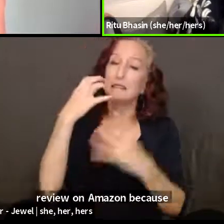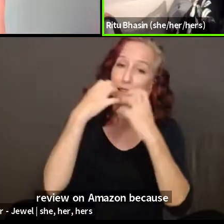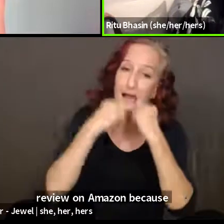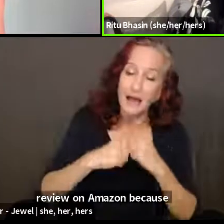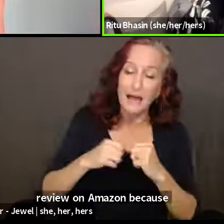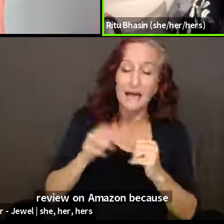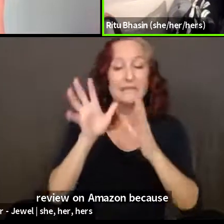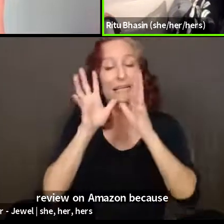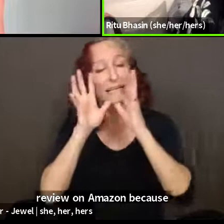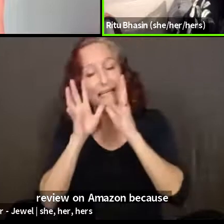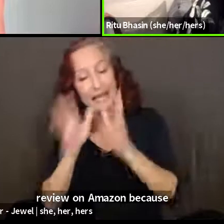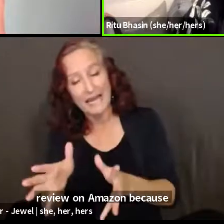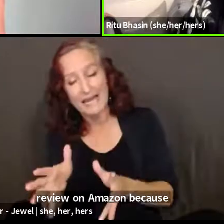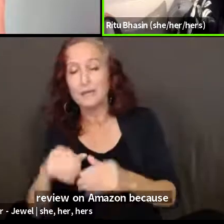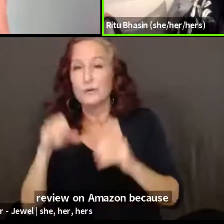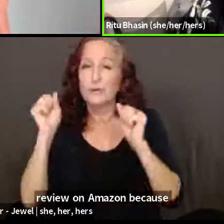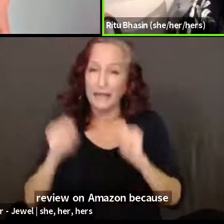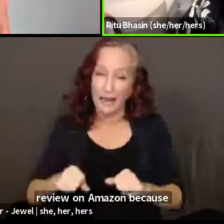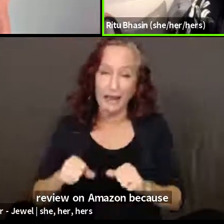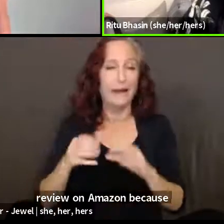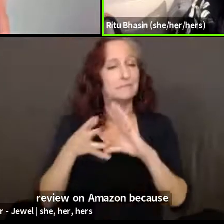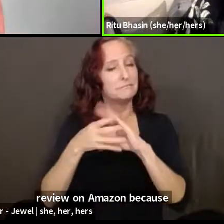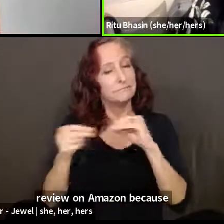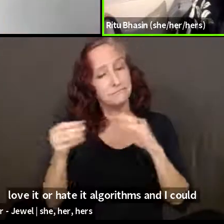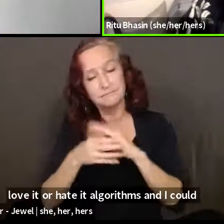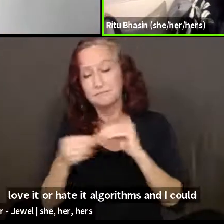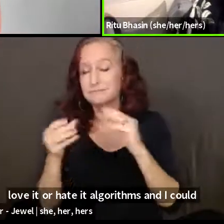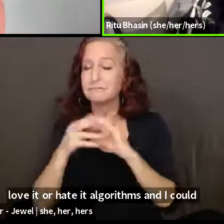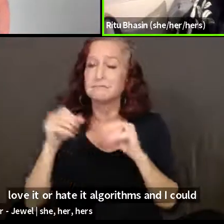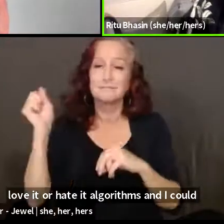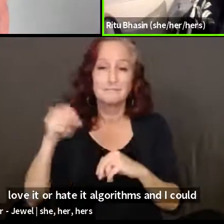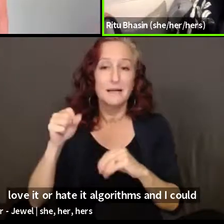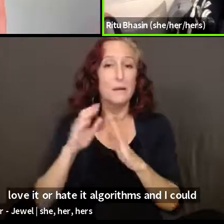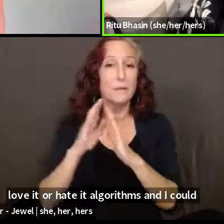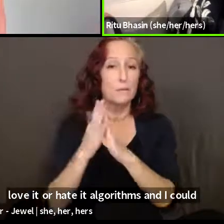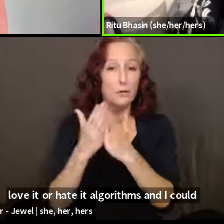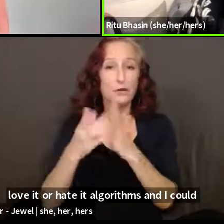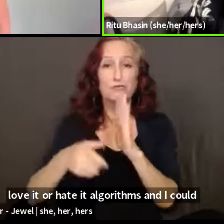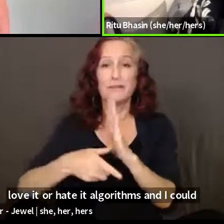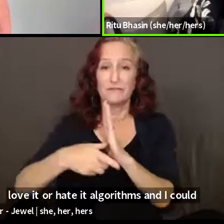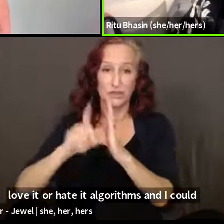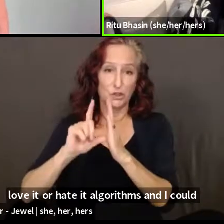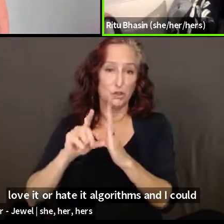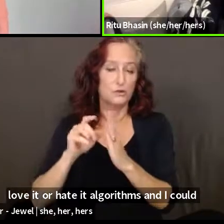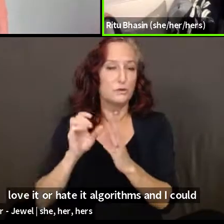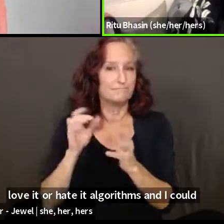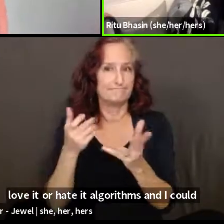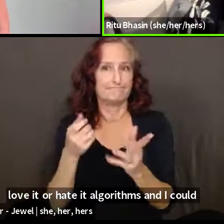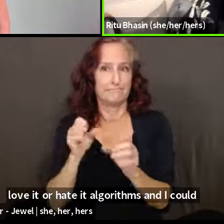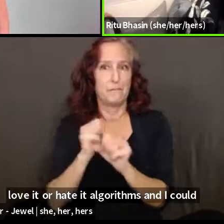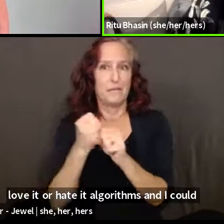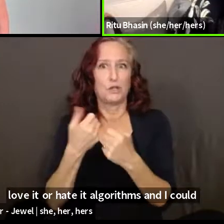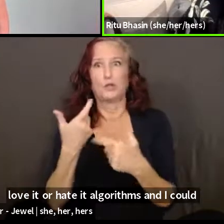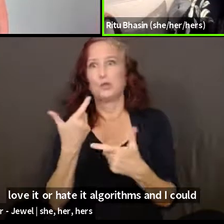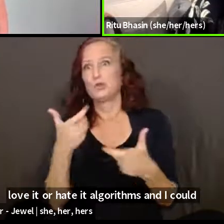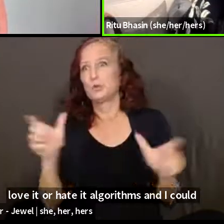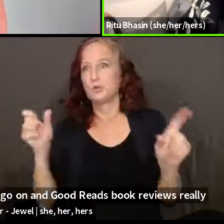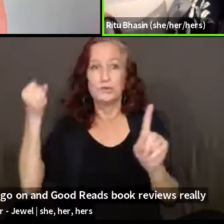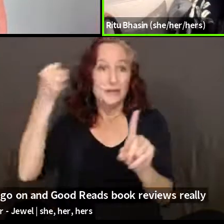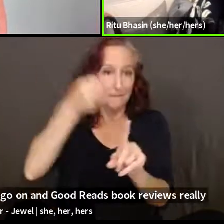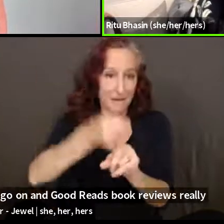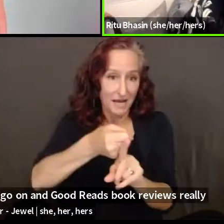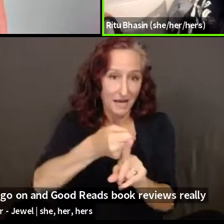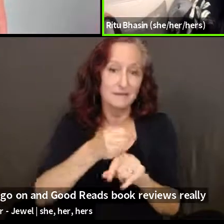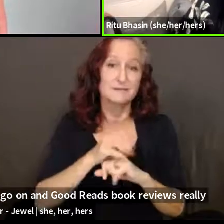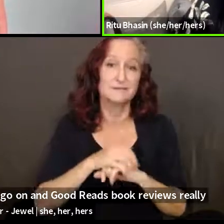and yet I could go on, and Goodreads, like book reviews actually really make a difference in having